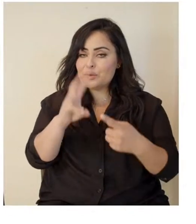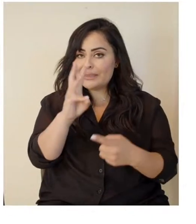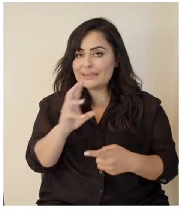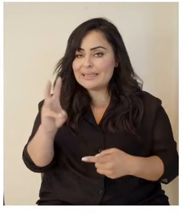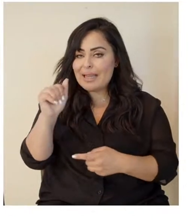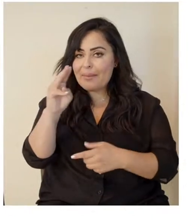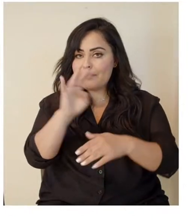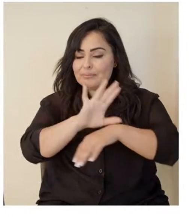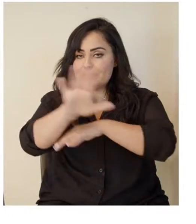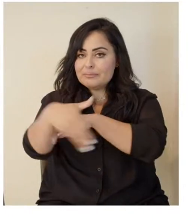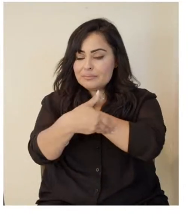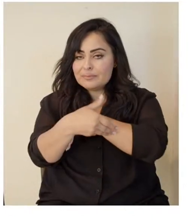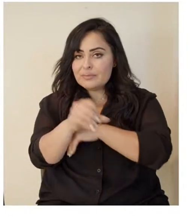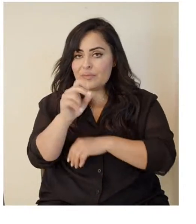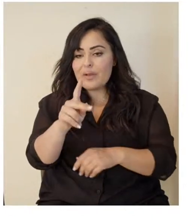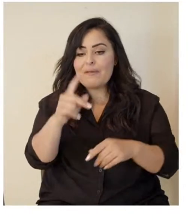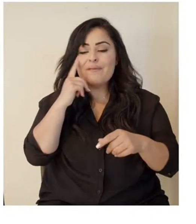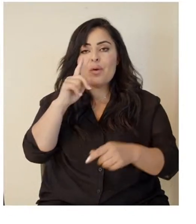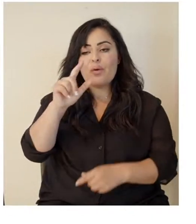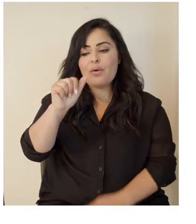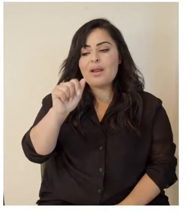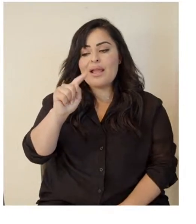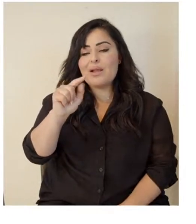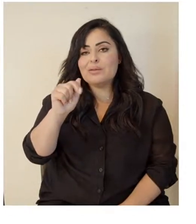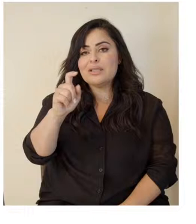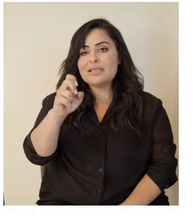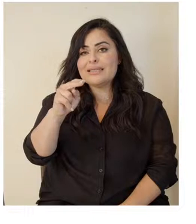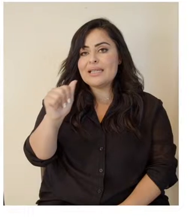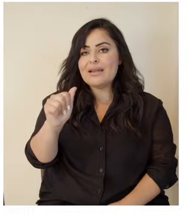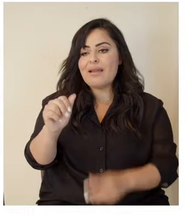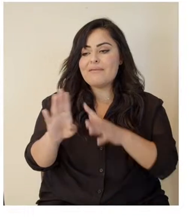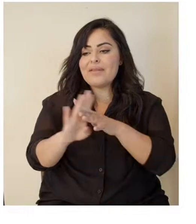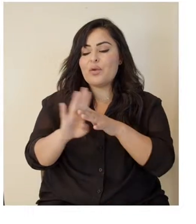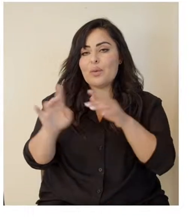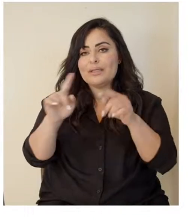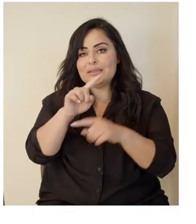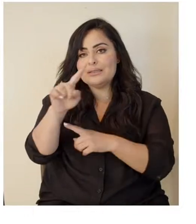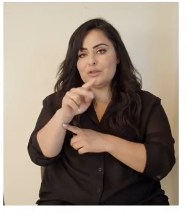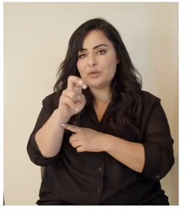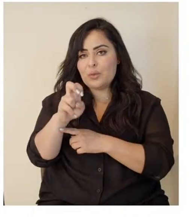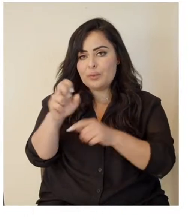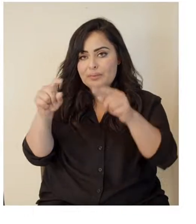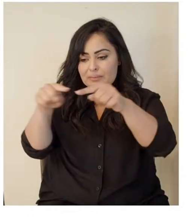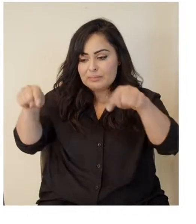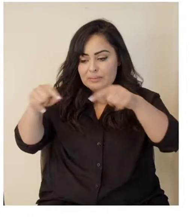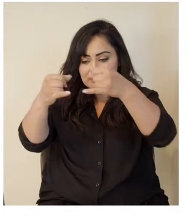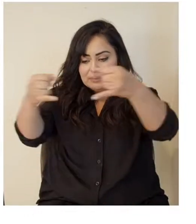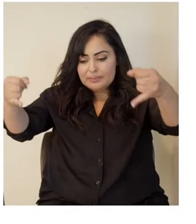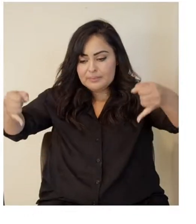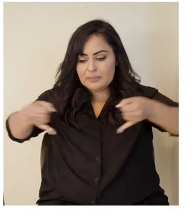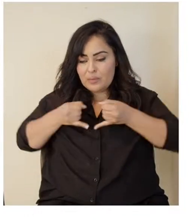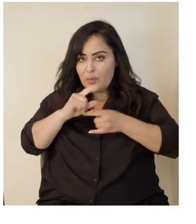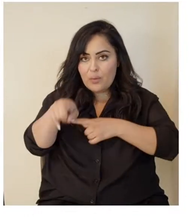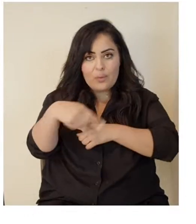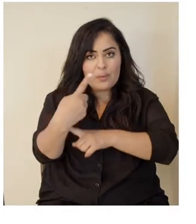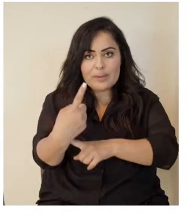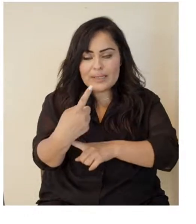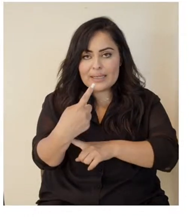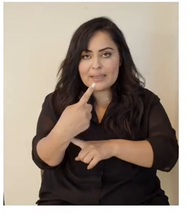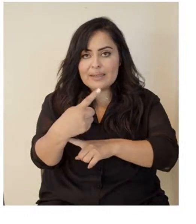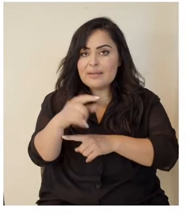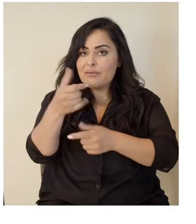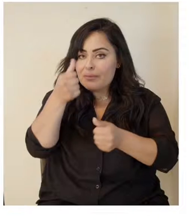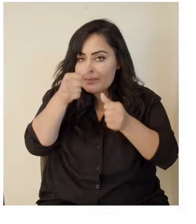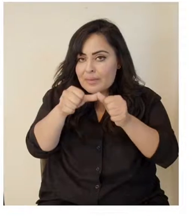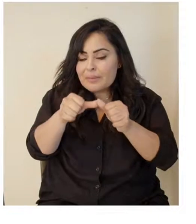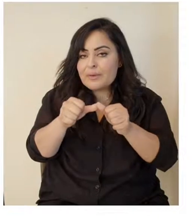evacuation area within Altadena. It's not within any other jurisdiction. So I just want to clarify that the curfew in